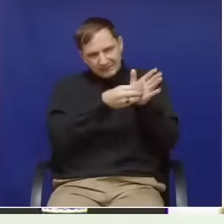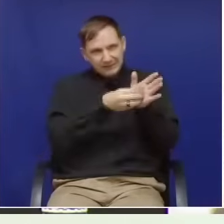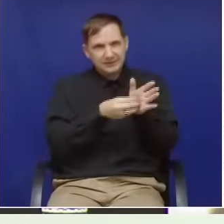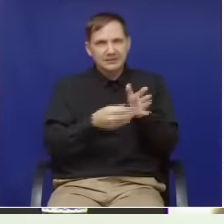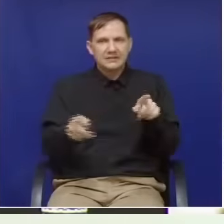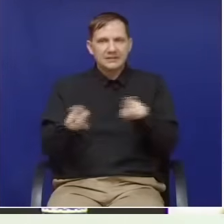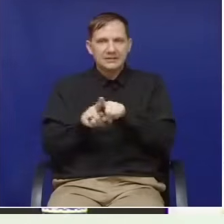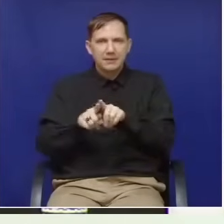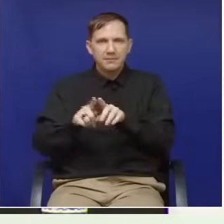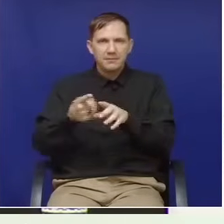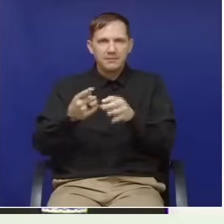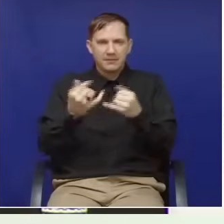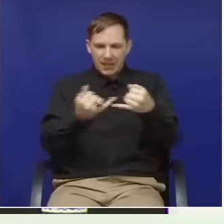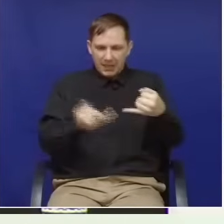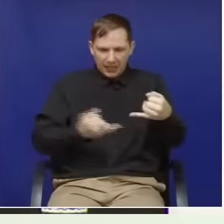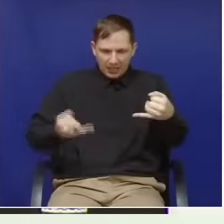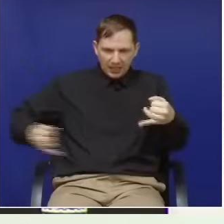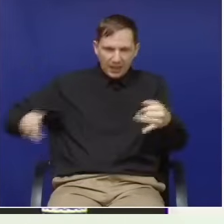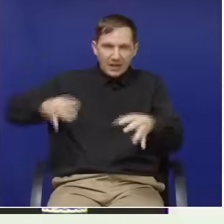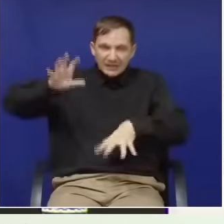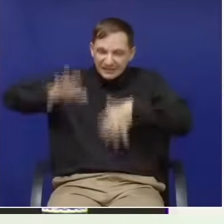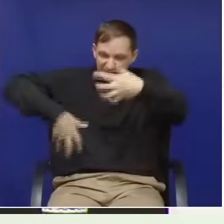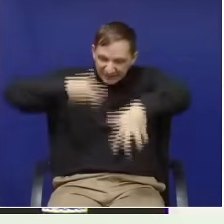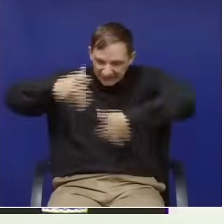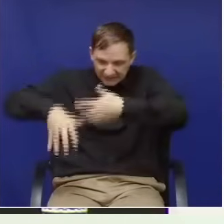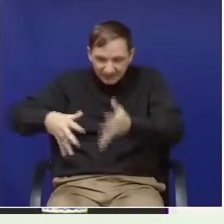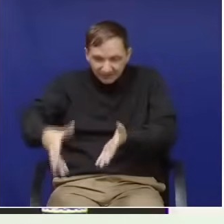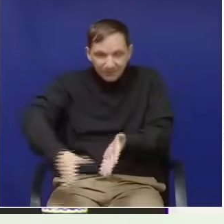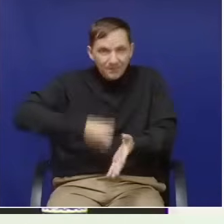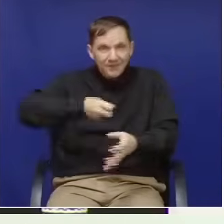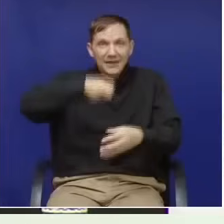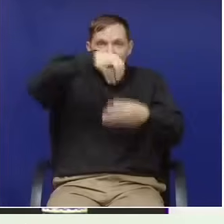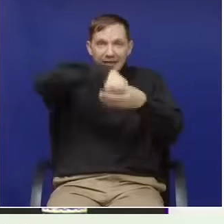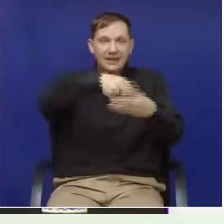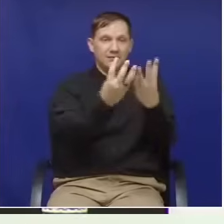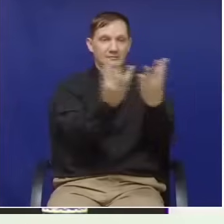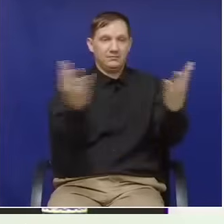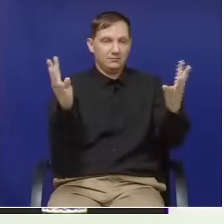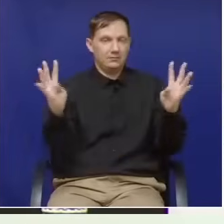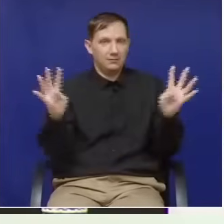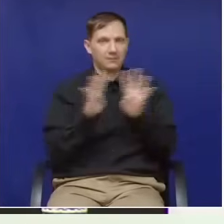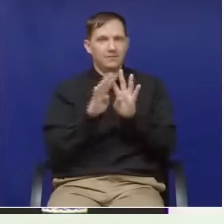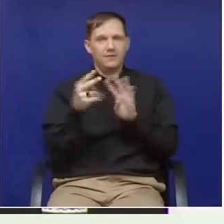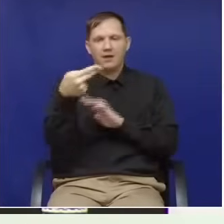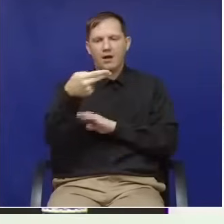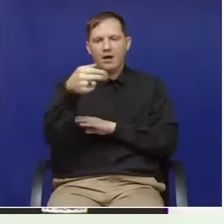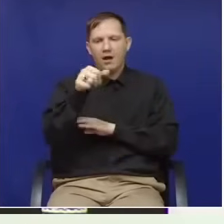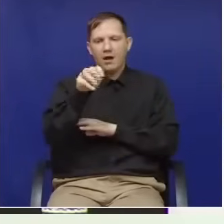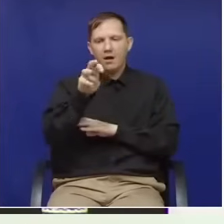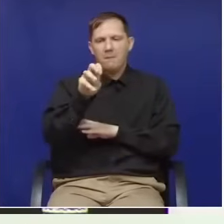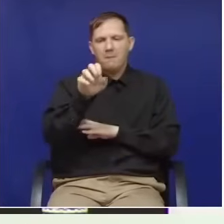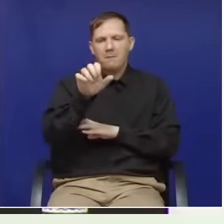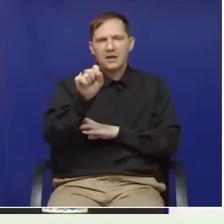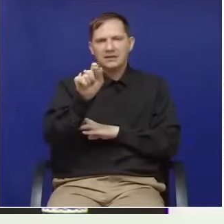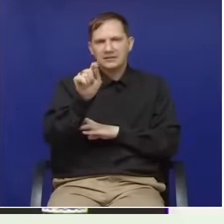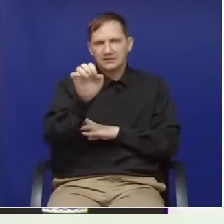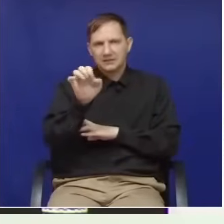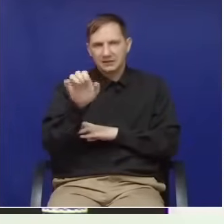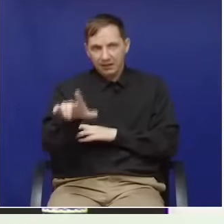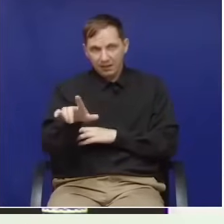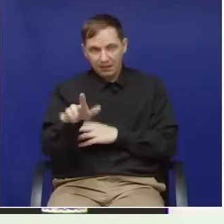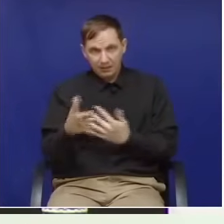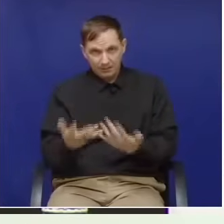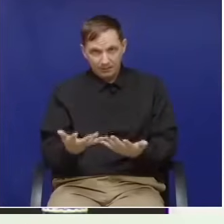dug out from a meter deep within the security area of Holmanstal, what measurable